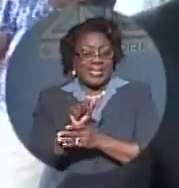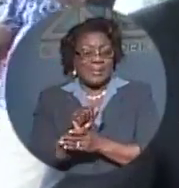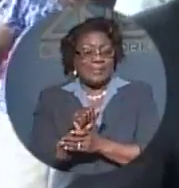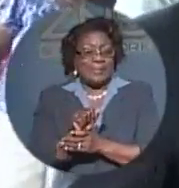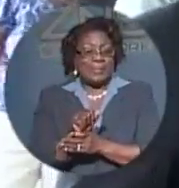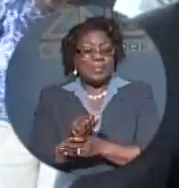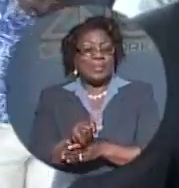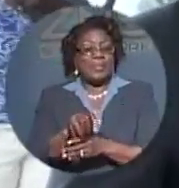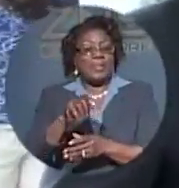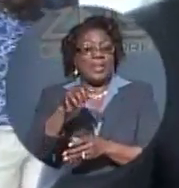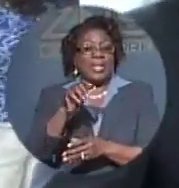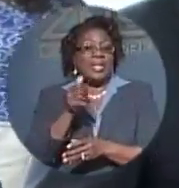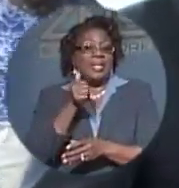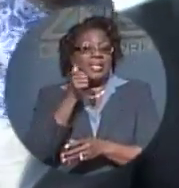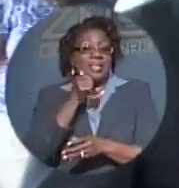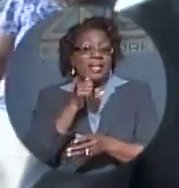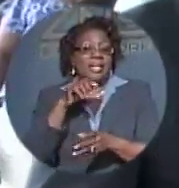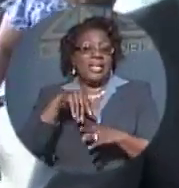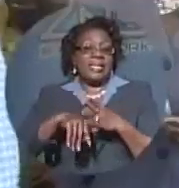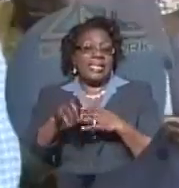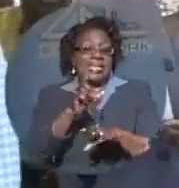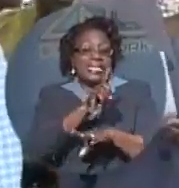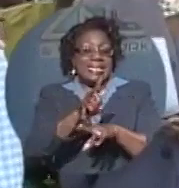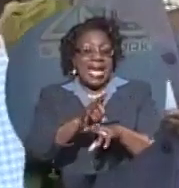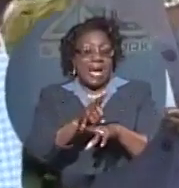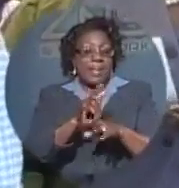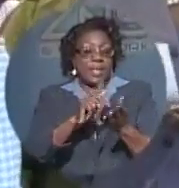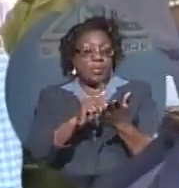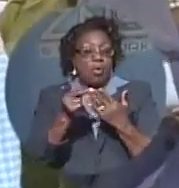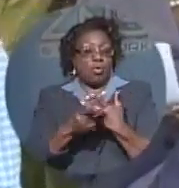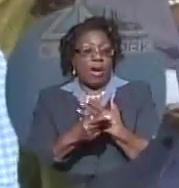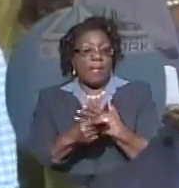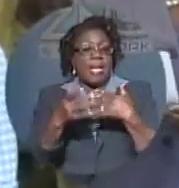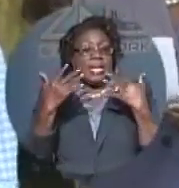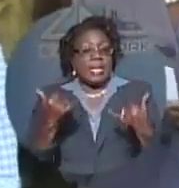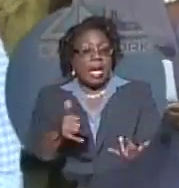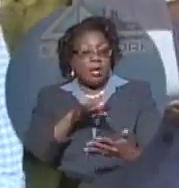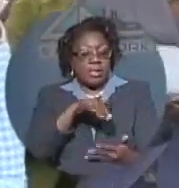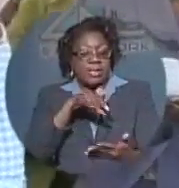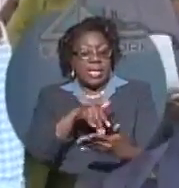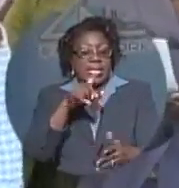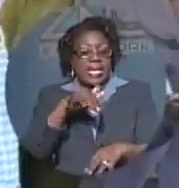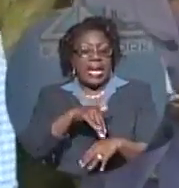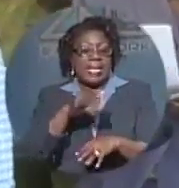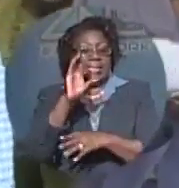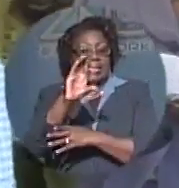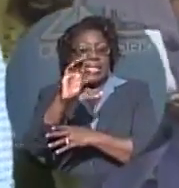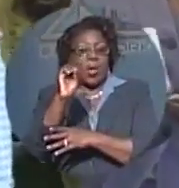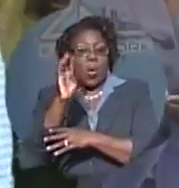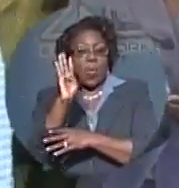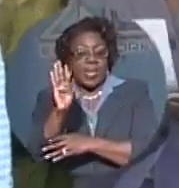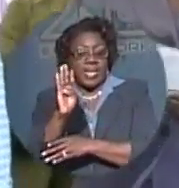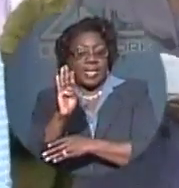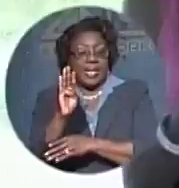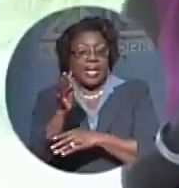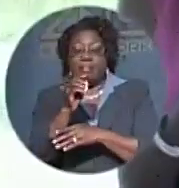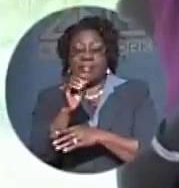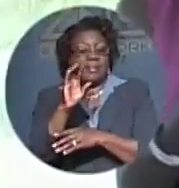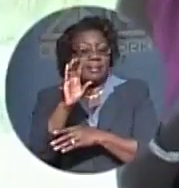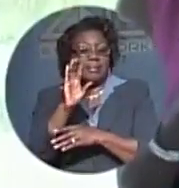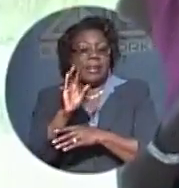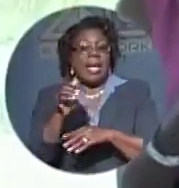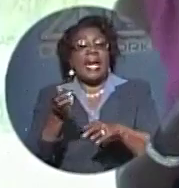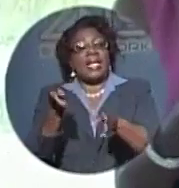Diamonds program and is now studying for her bachelor's degree in early childhood education at the Bahamas Baptist